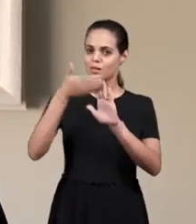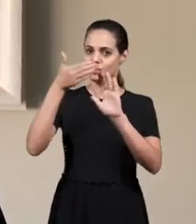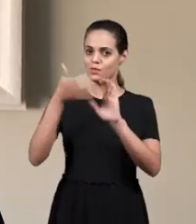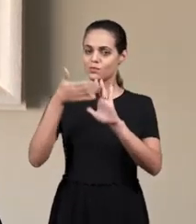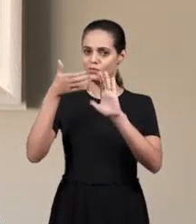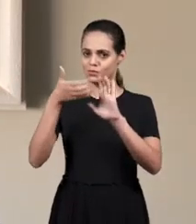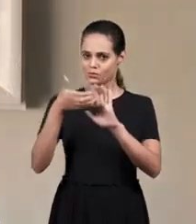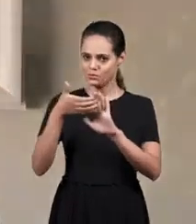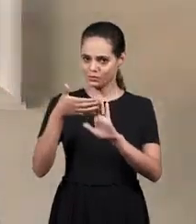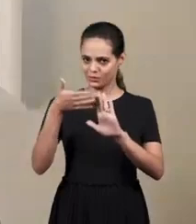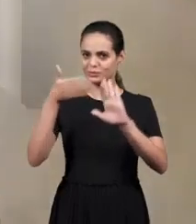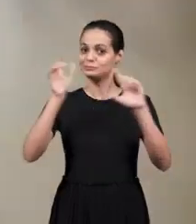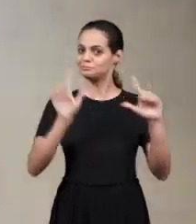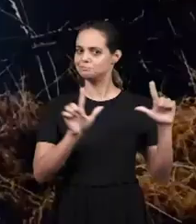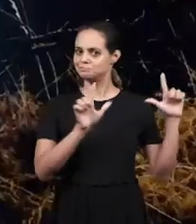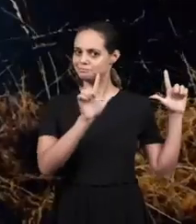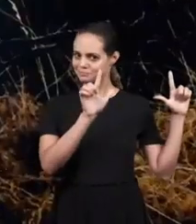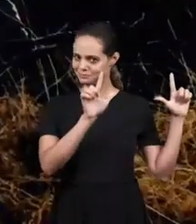with the animations at this moment.